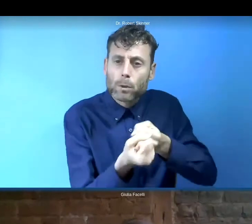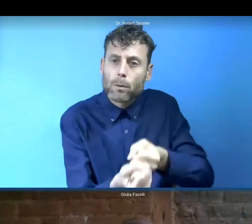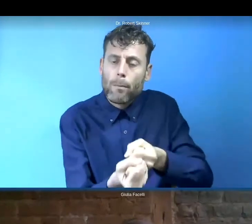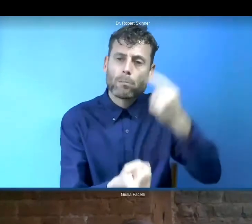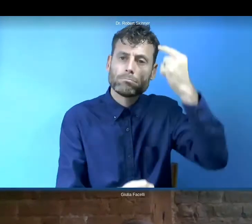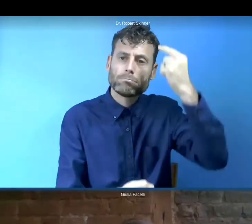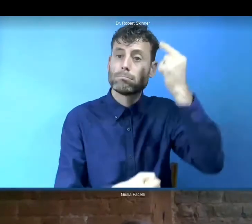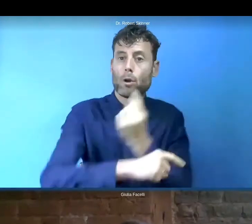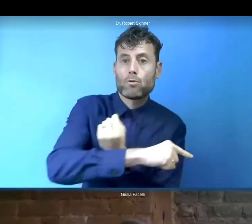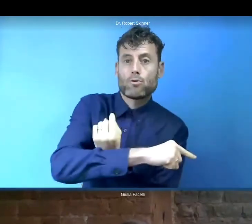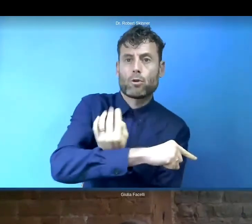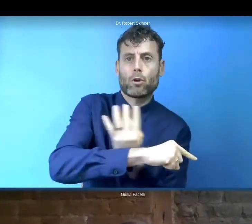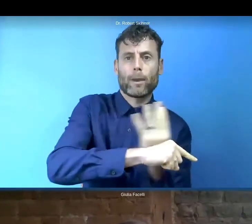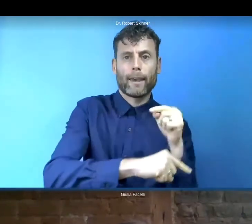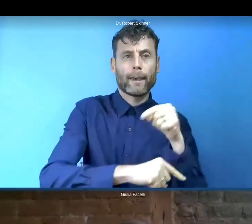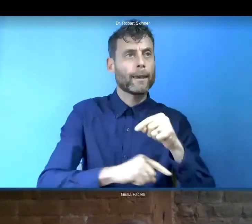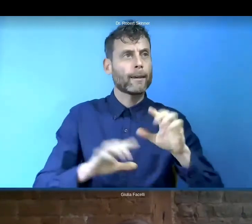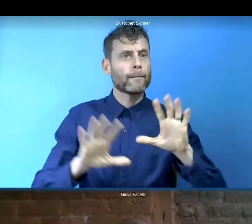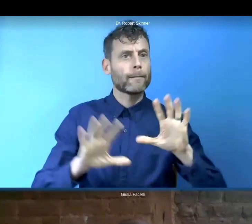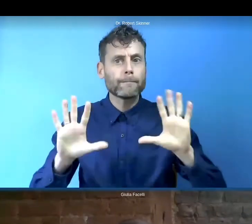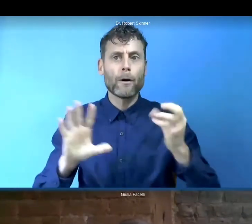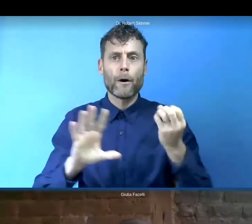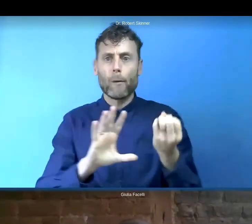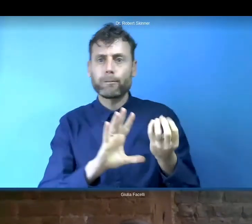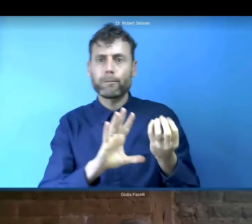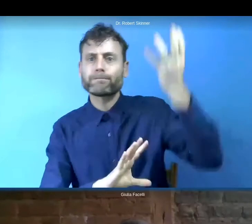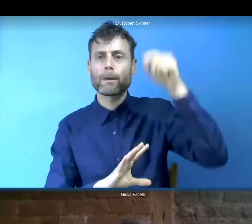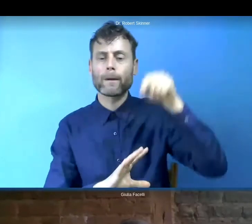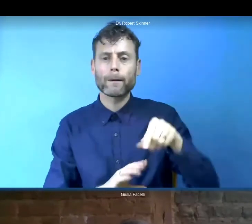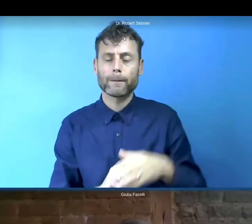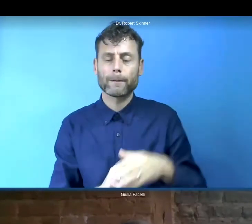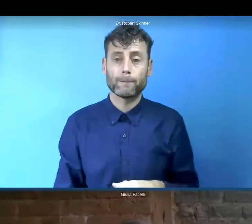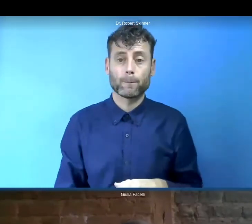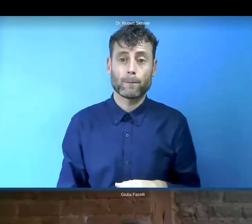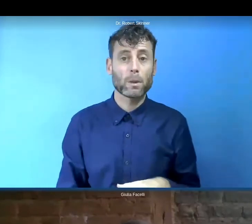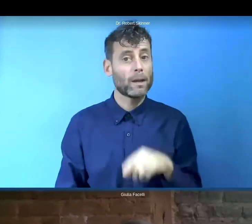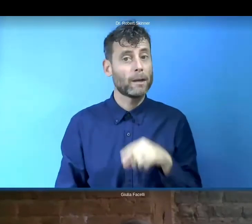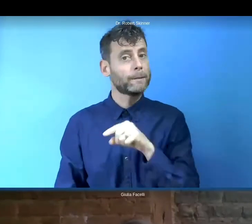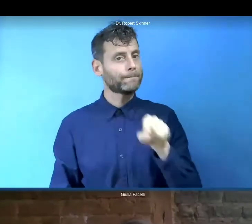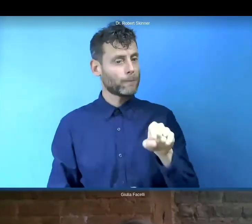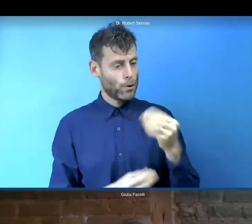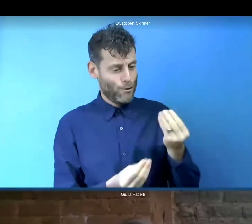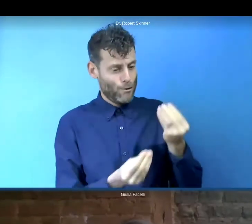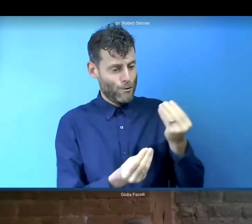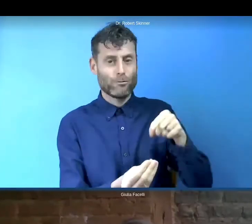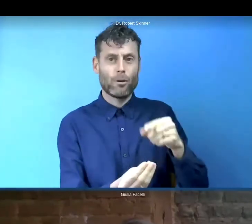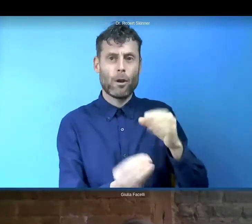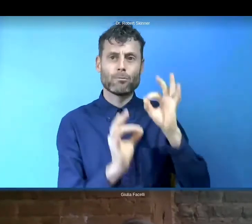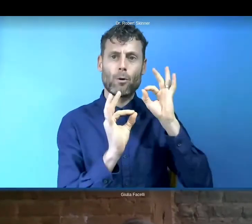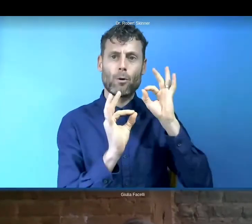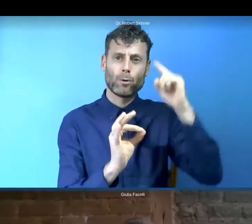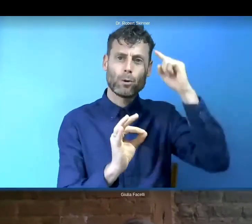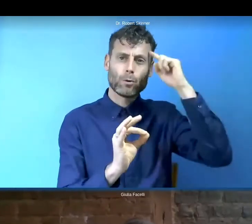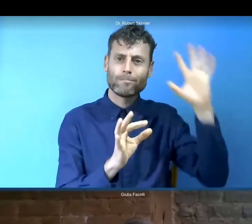future. It's more of a policy question that we are asking ourselves, but since we like to